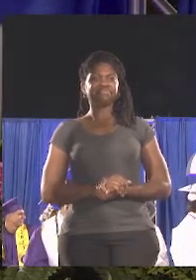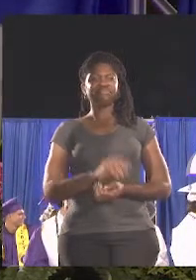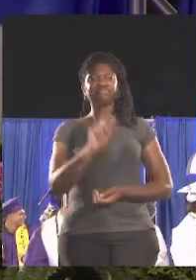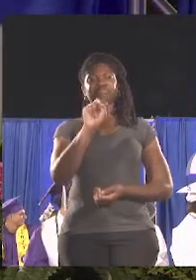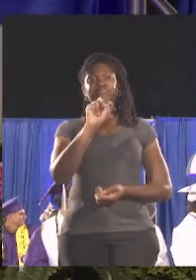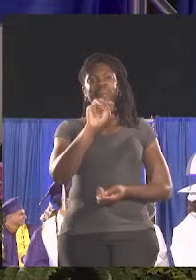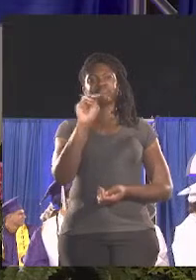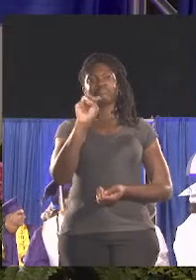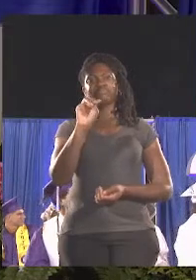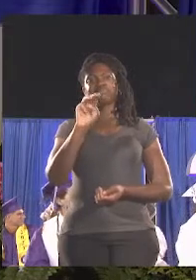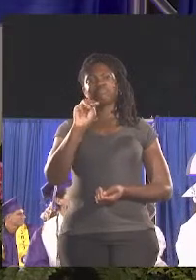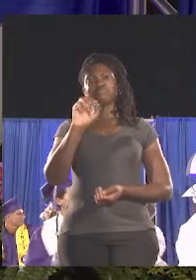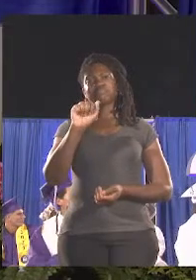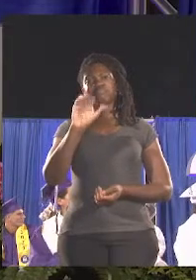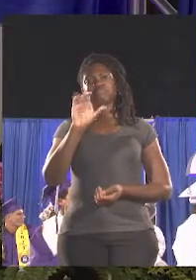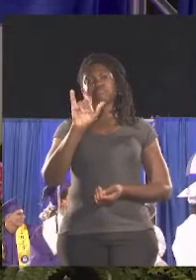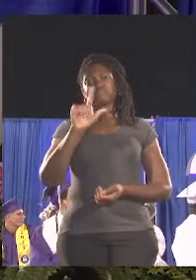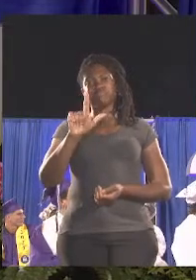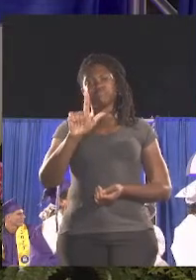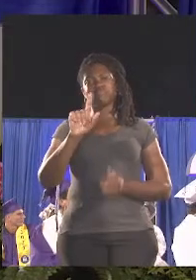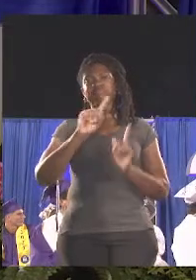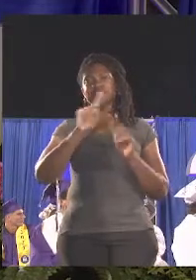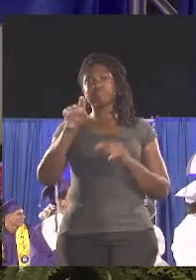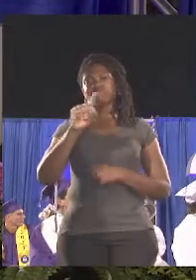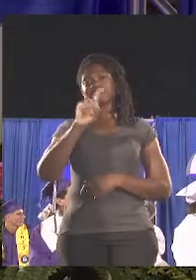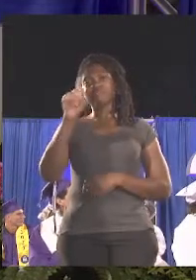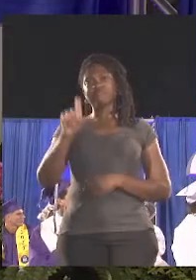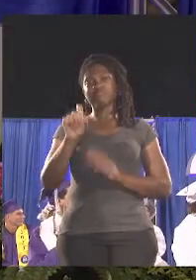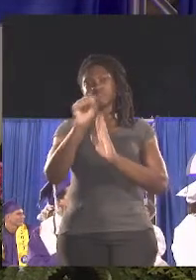Noah M. Maciel, Texas State University.